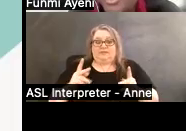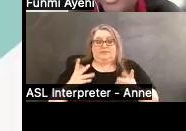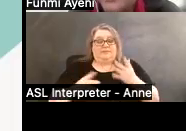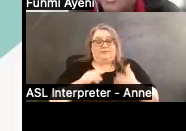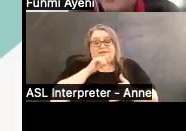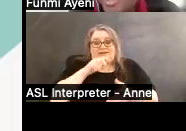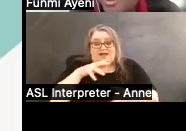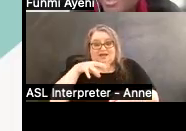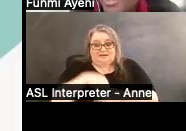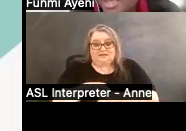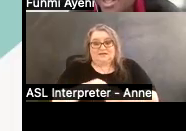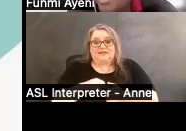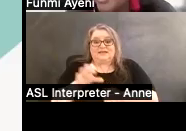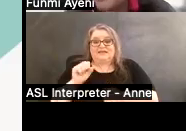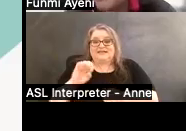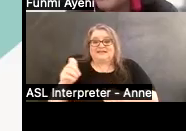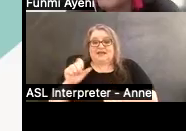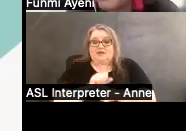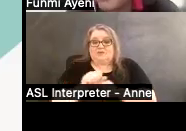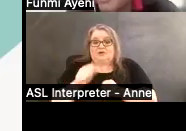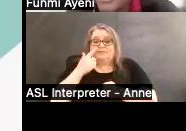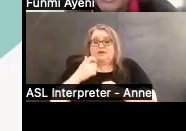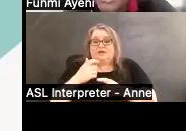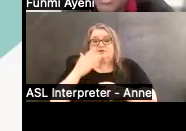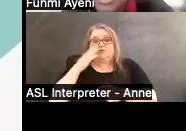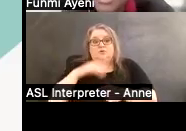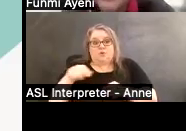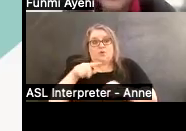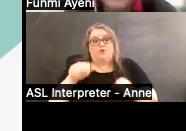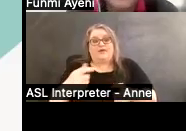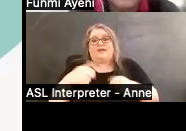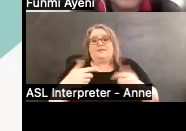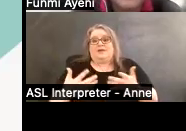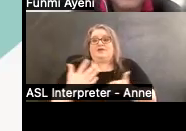because they know they can come here and get help." Next slide, please.